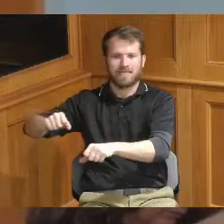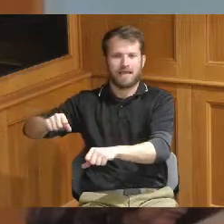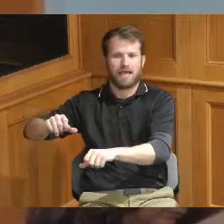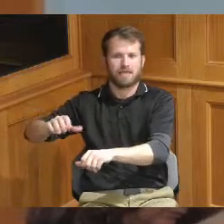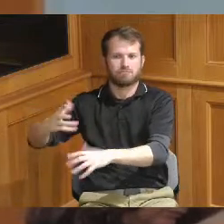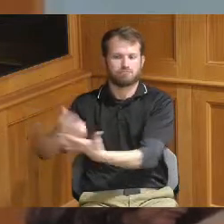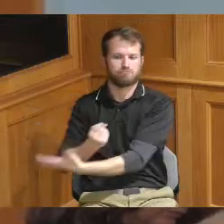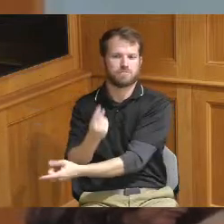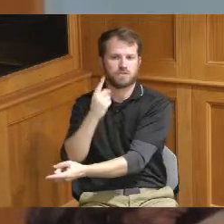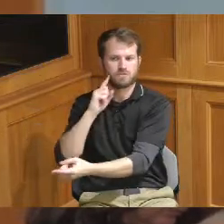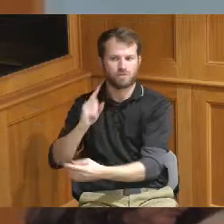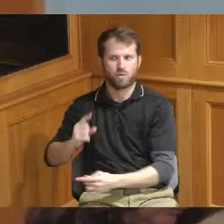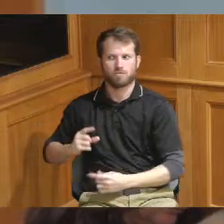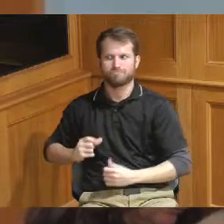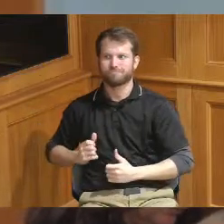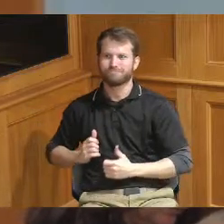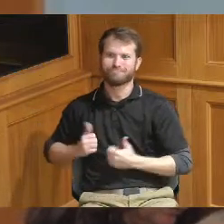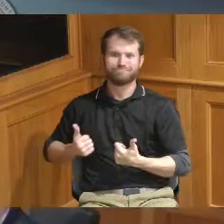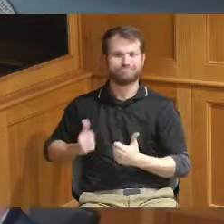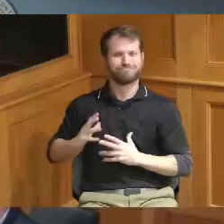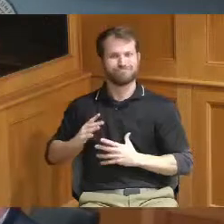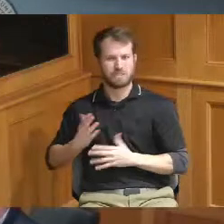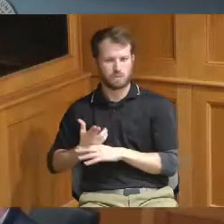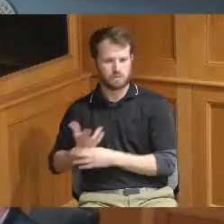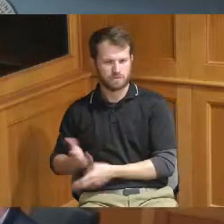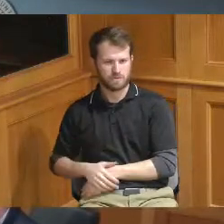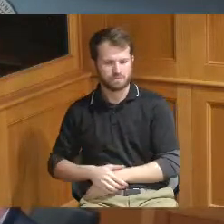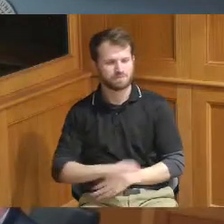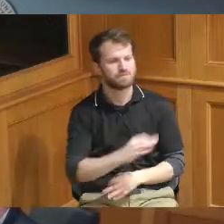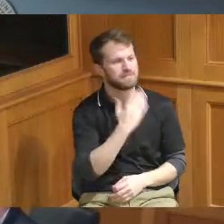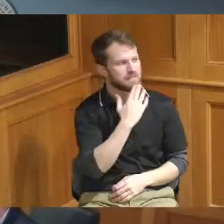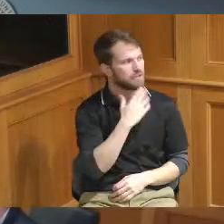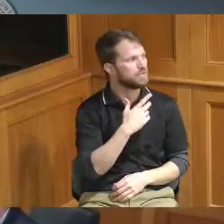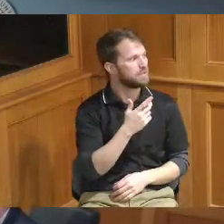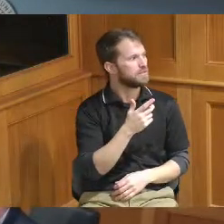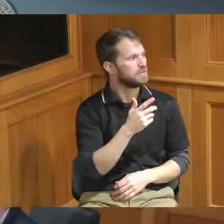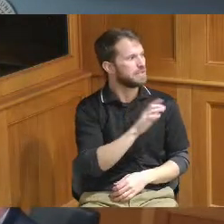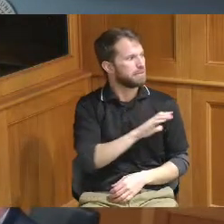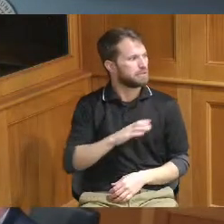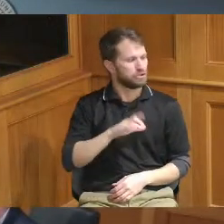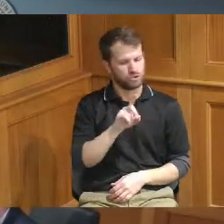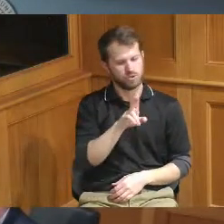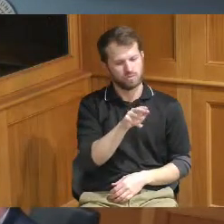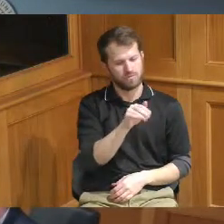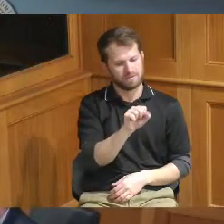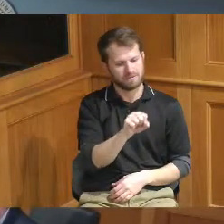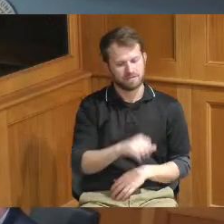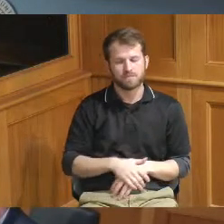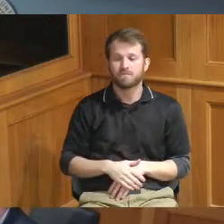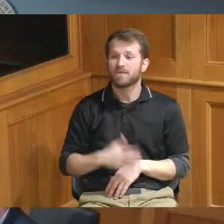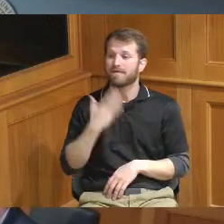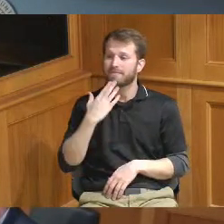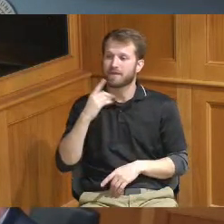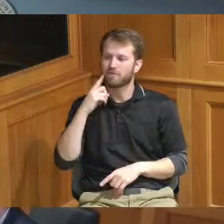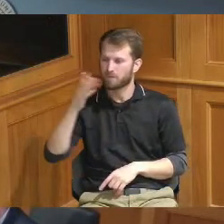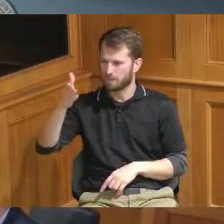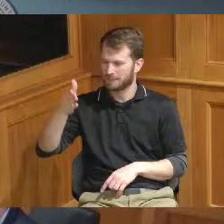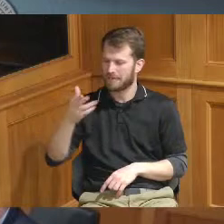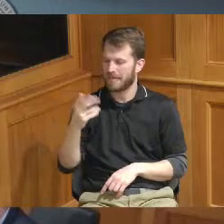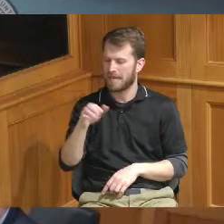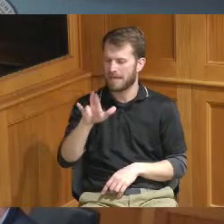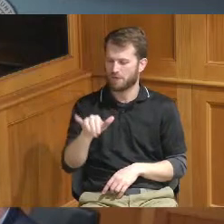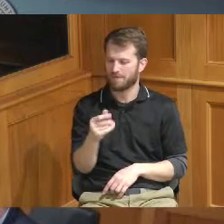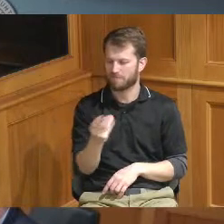So. Okay, thank you. Okay, thanks, Commissioner Dumas. Yes, thank you. Thank you for the presentation. Harry, I have a